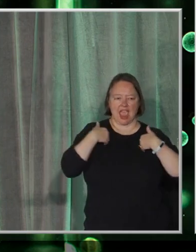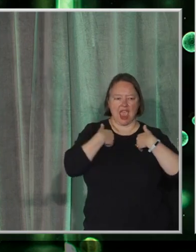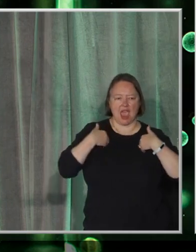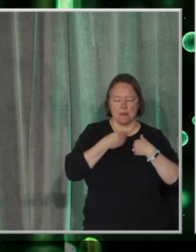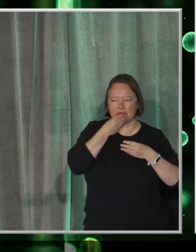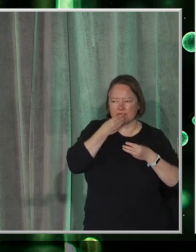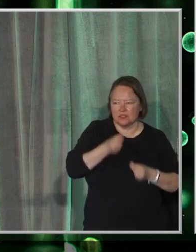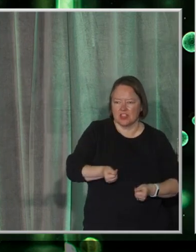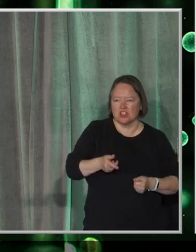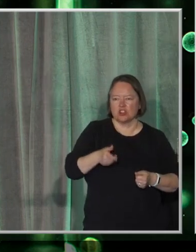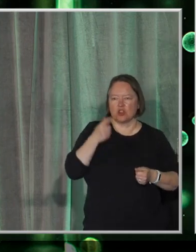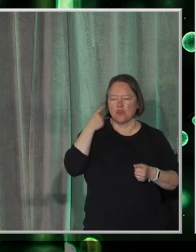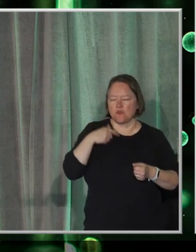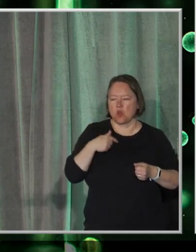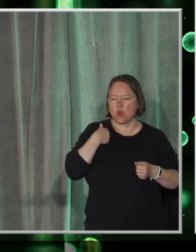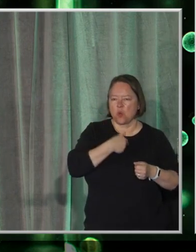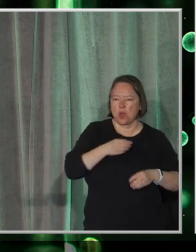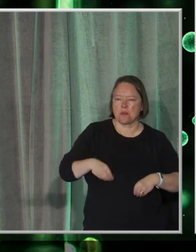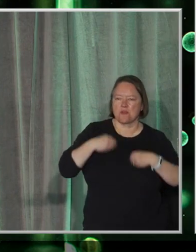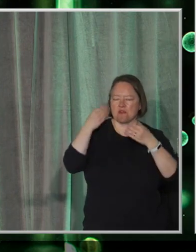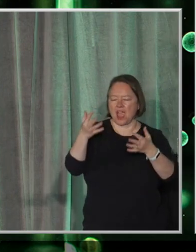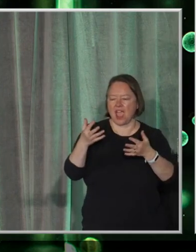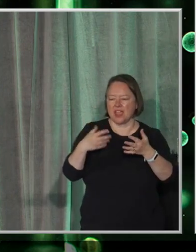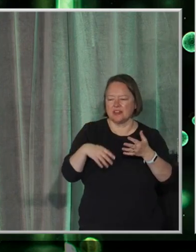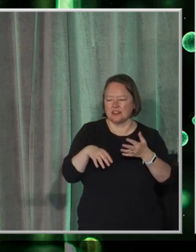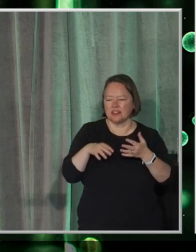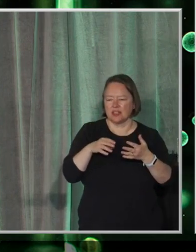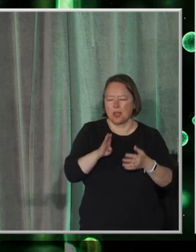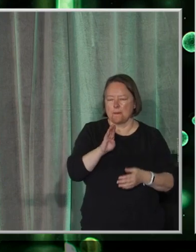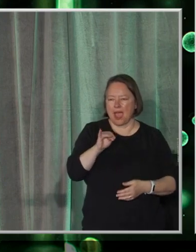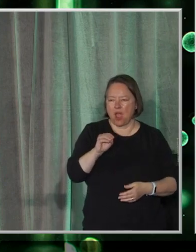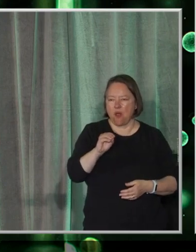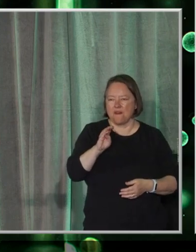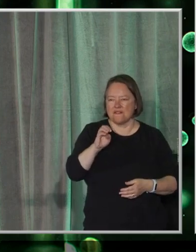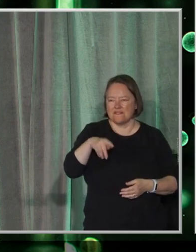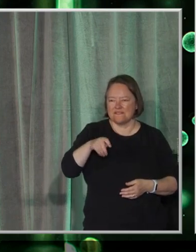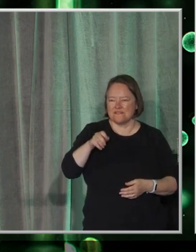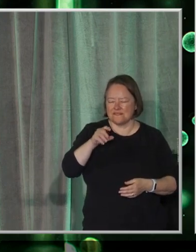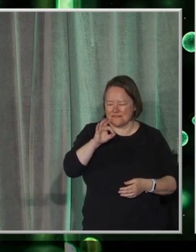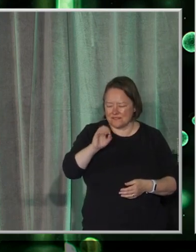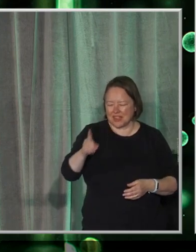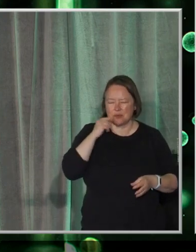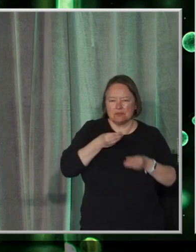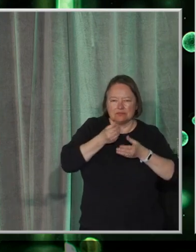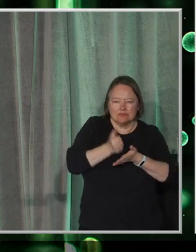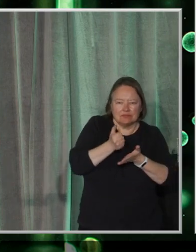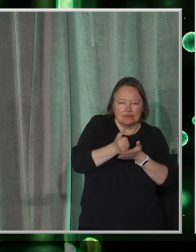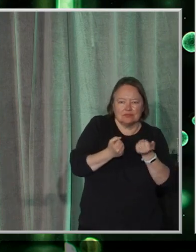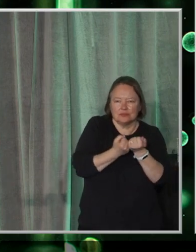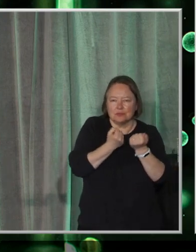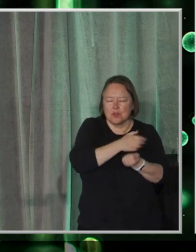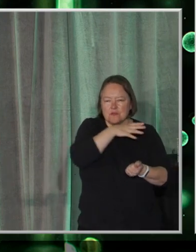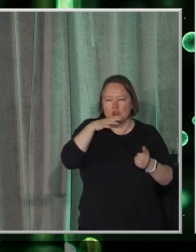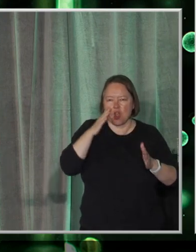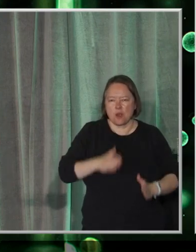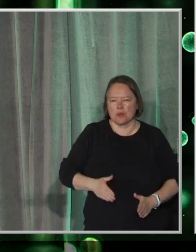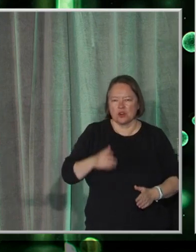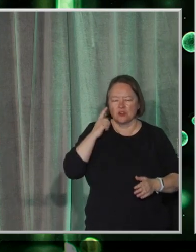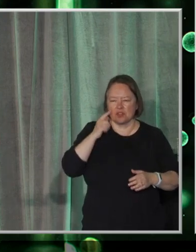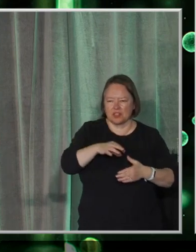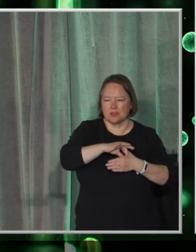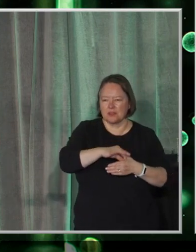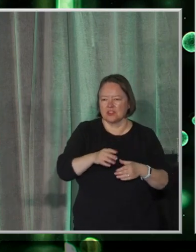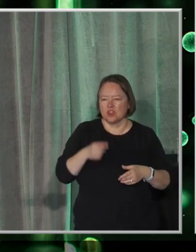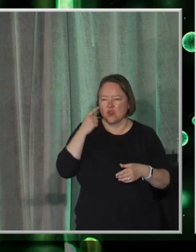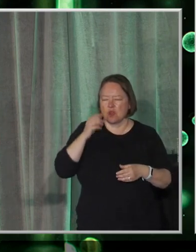So if we are providing the affordable animal feed for those farmers, it will mean that they have higher productivity and higher profitability. So the social